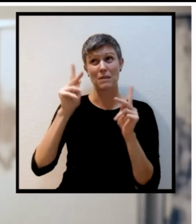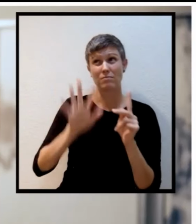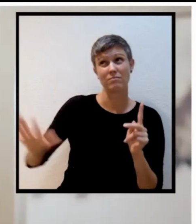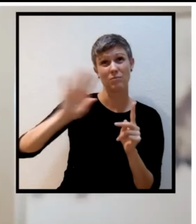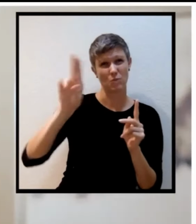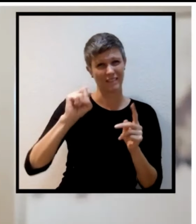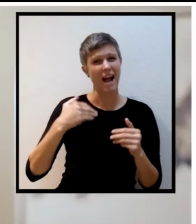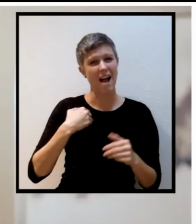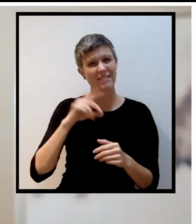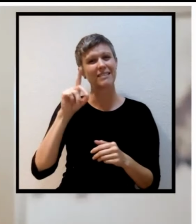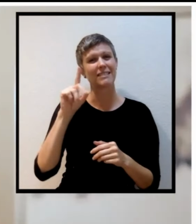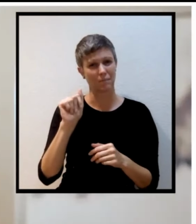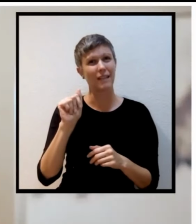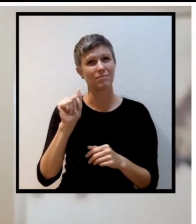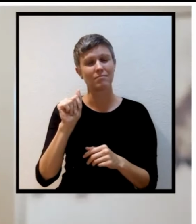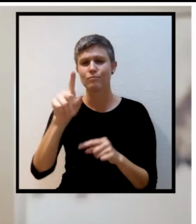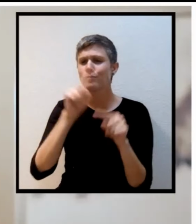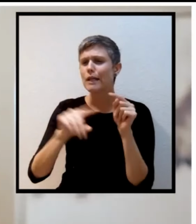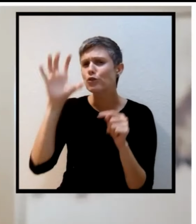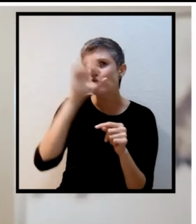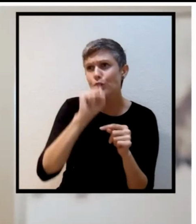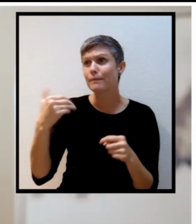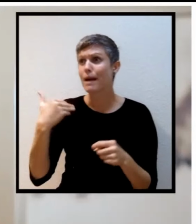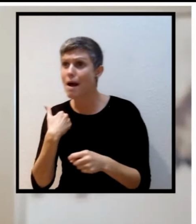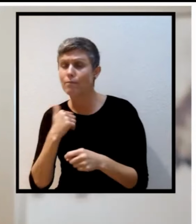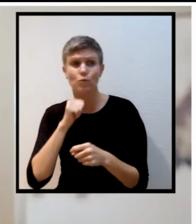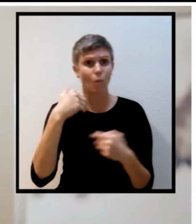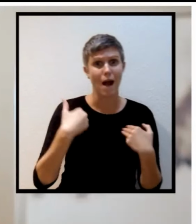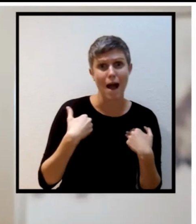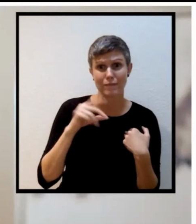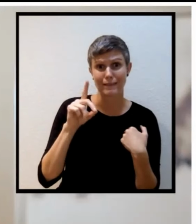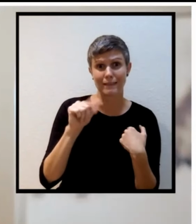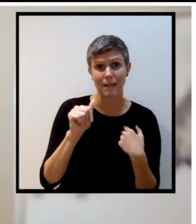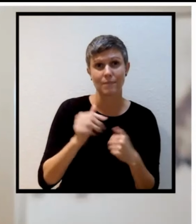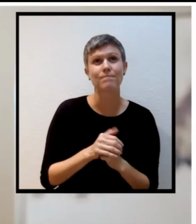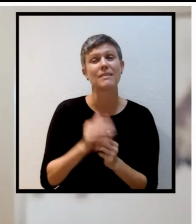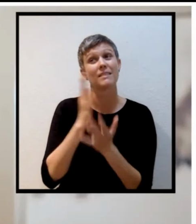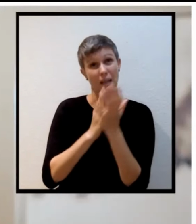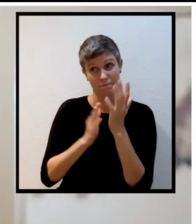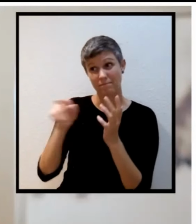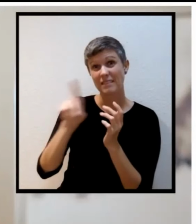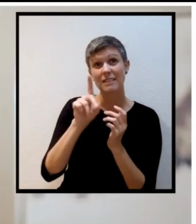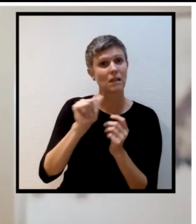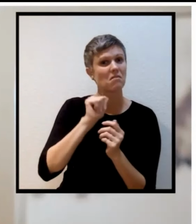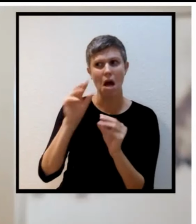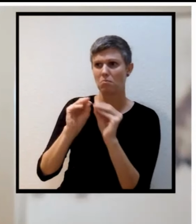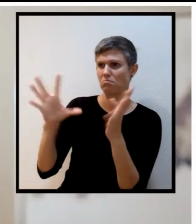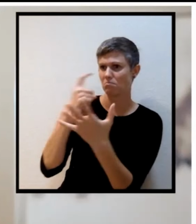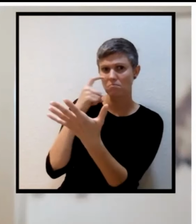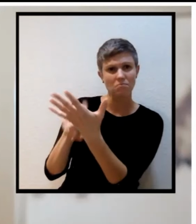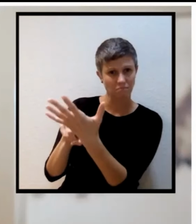disability. You can't assume that someone does or doesn't have a disability. Some disabilities are not